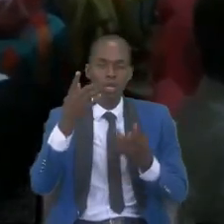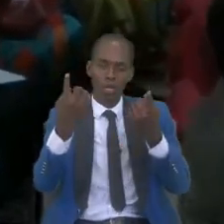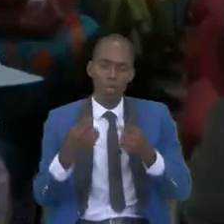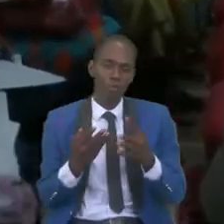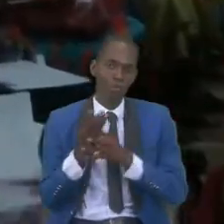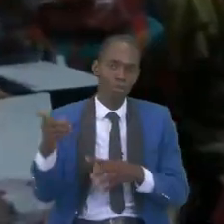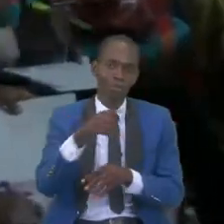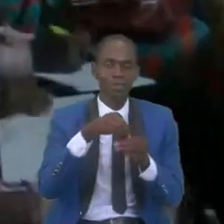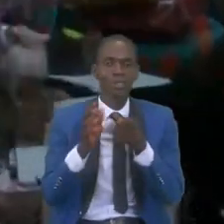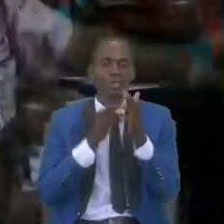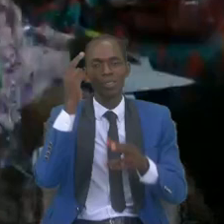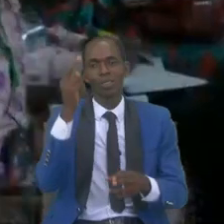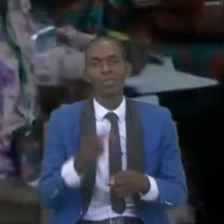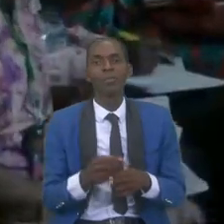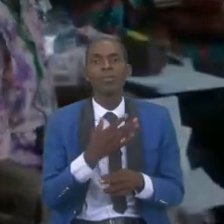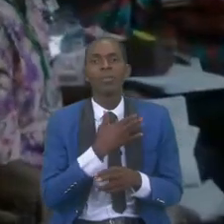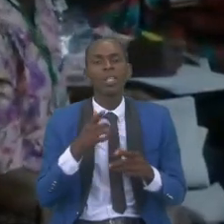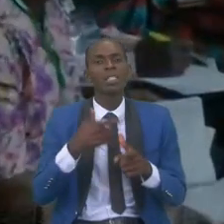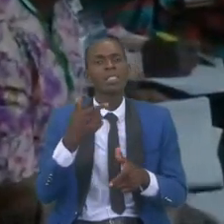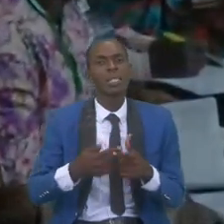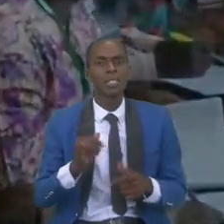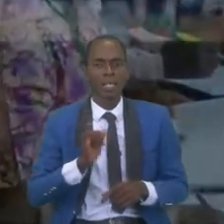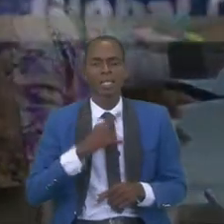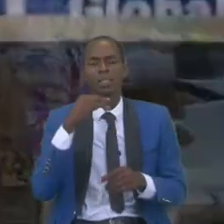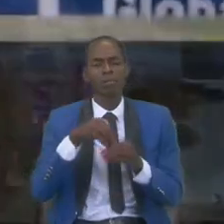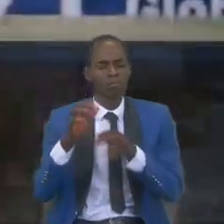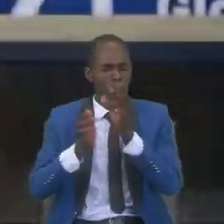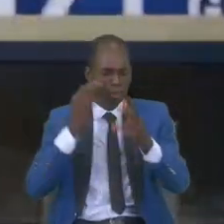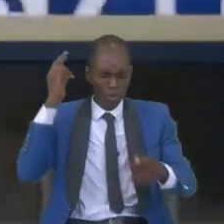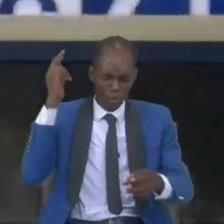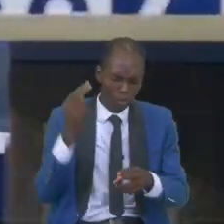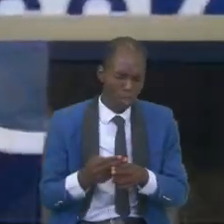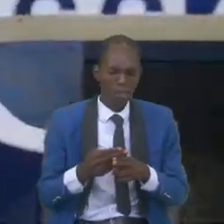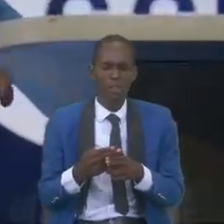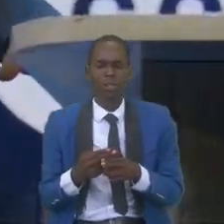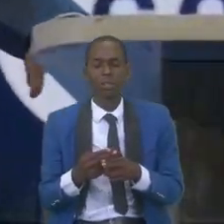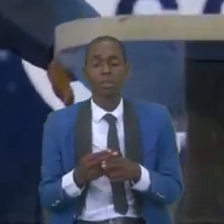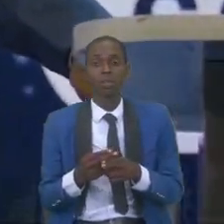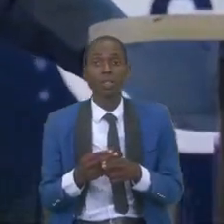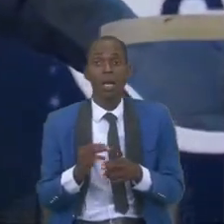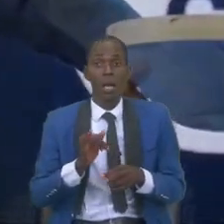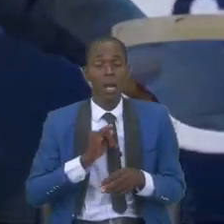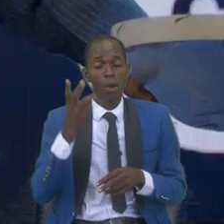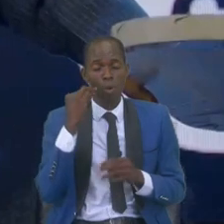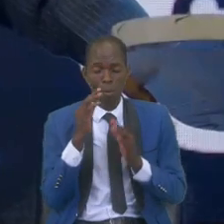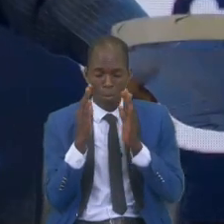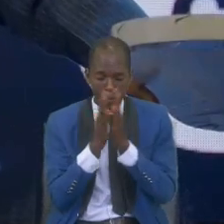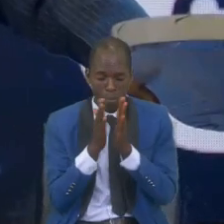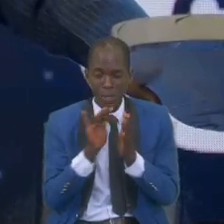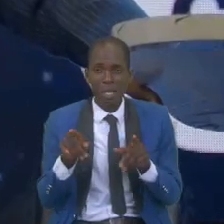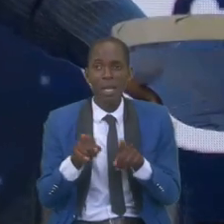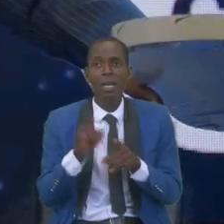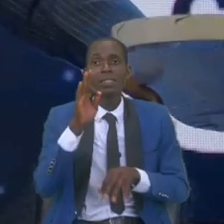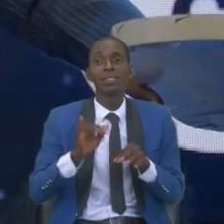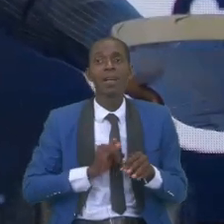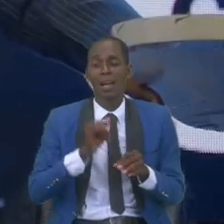come. And then I said, in Jesus' name, I was praying as if I prepared,